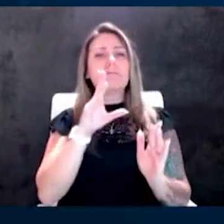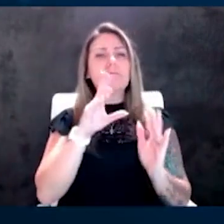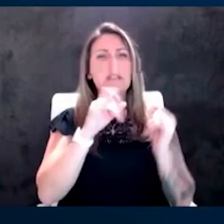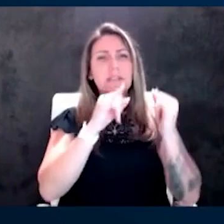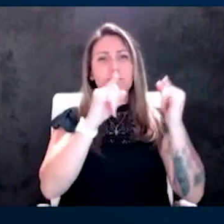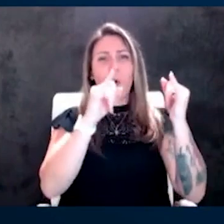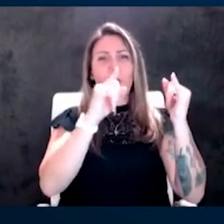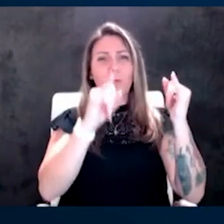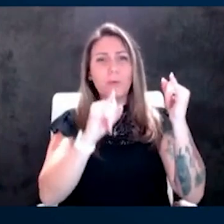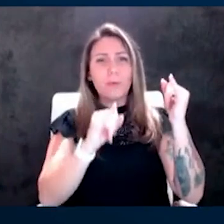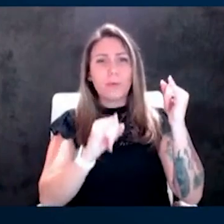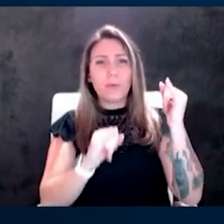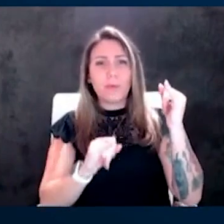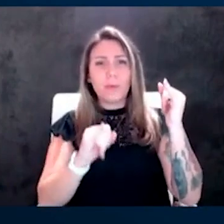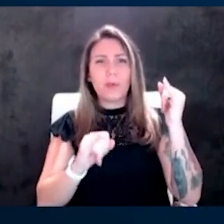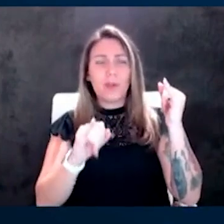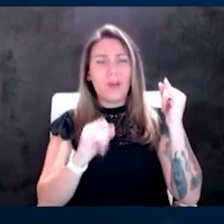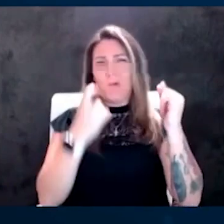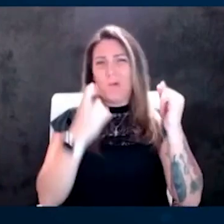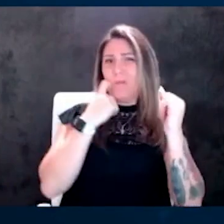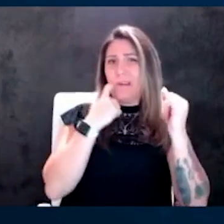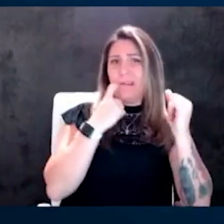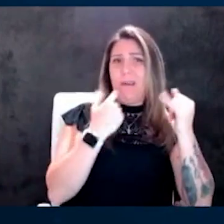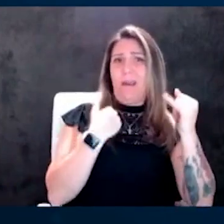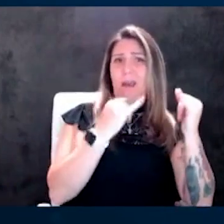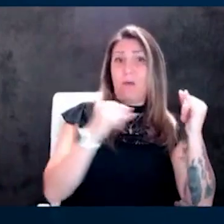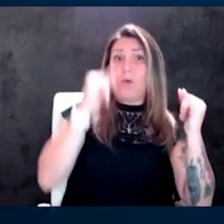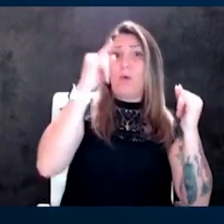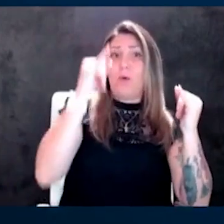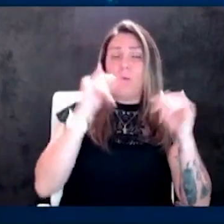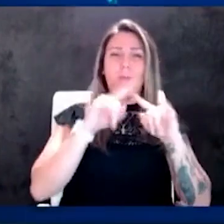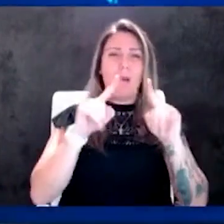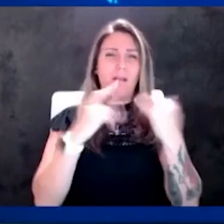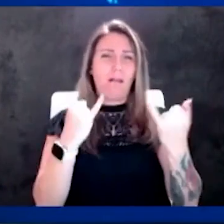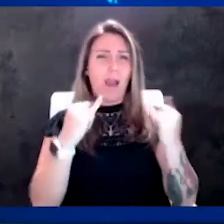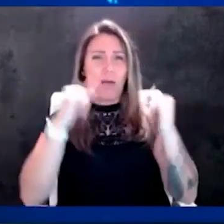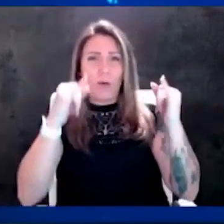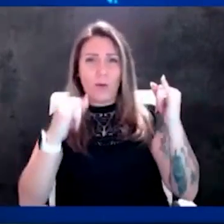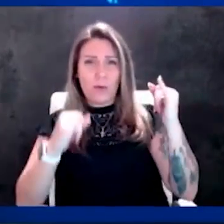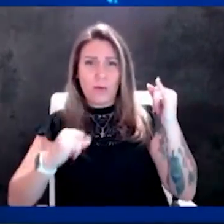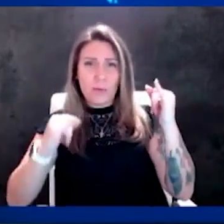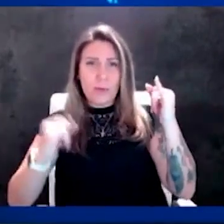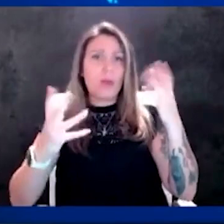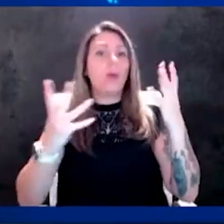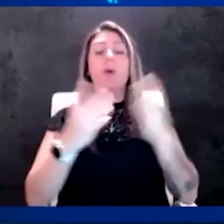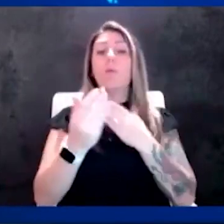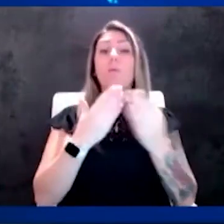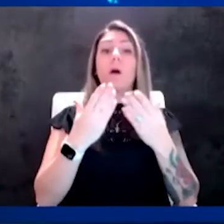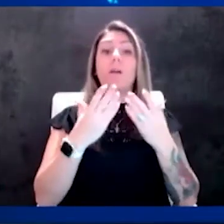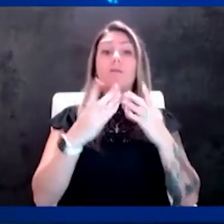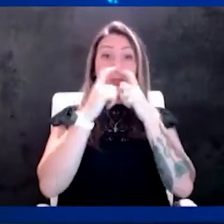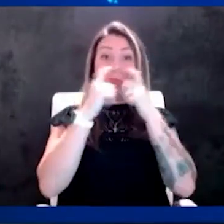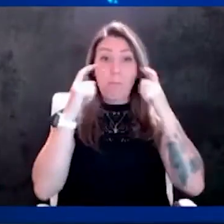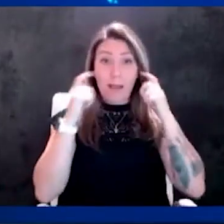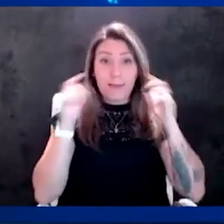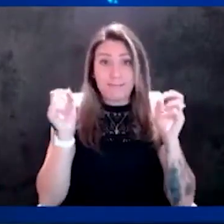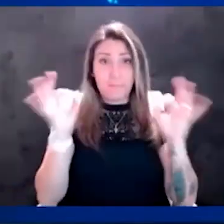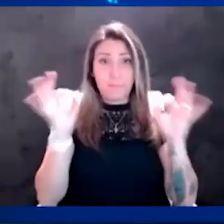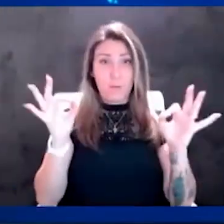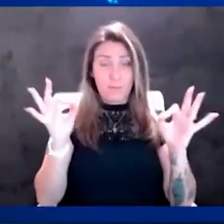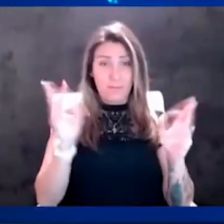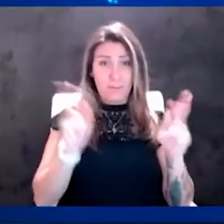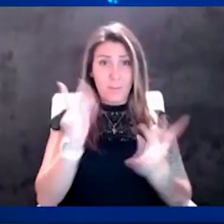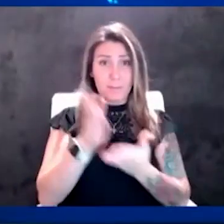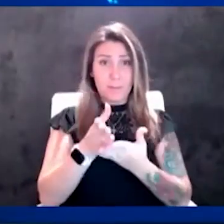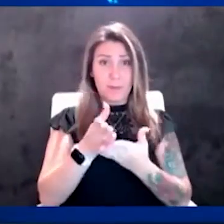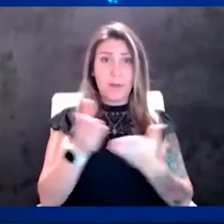surge. So I think what we know is that whenever masking starts to be people back off, whenever